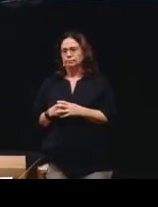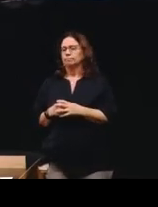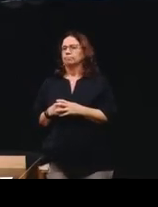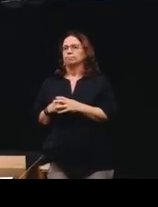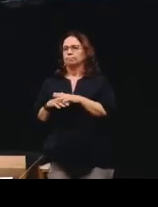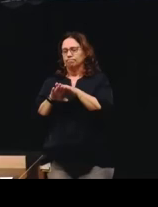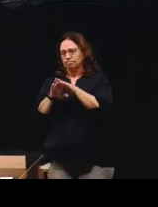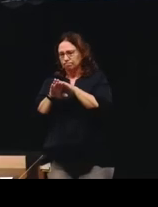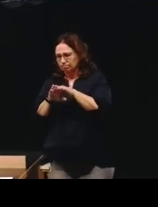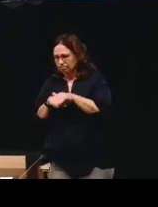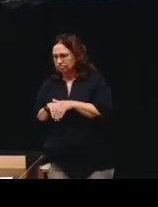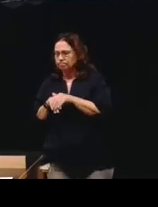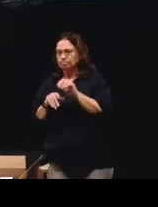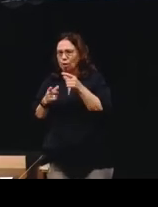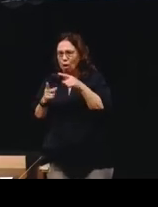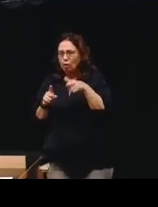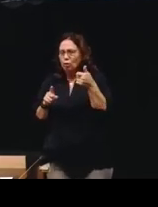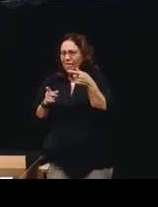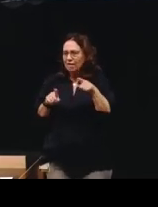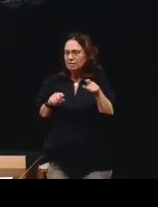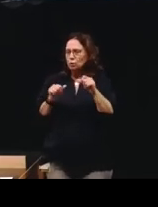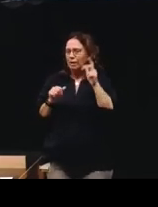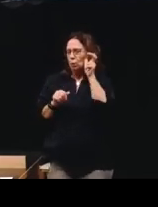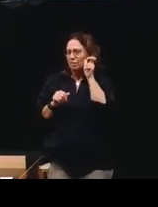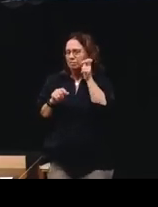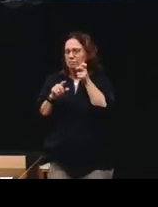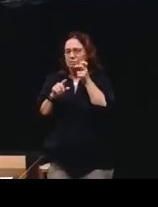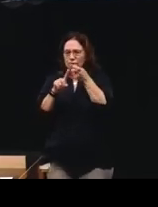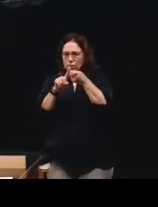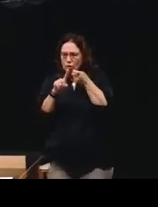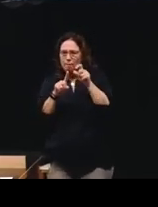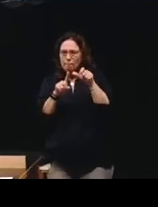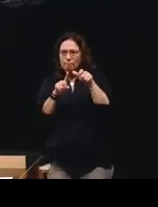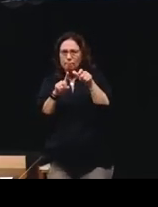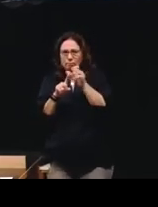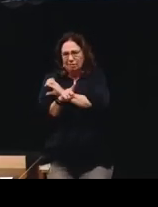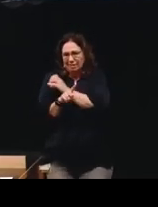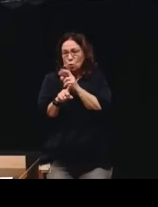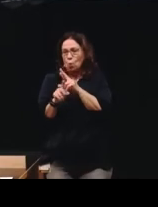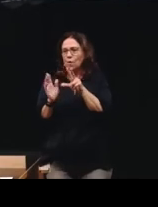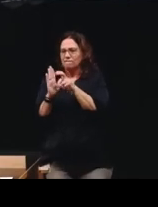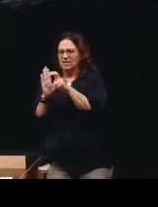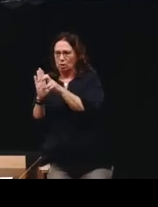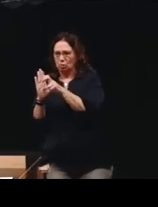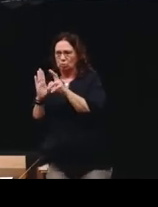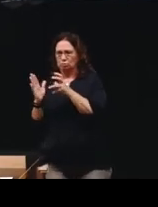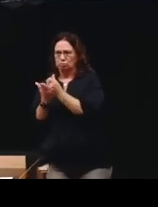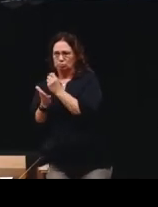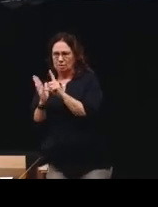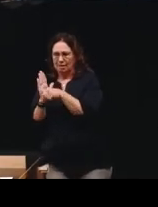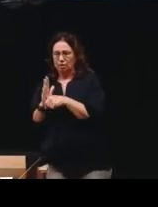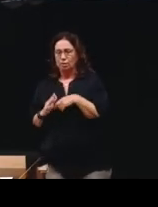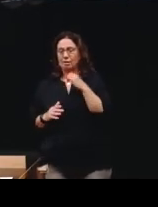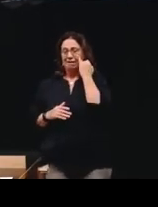has either been witnessed by the clinician or video is separately provided. So when video and EEG are